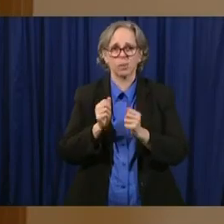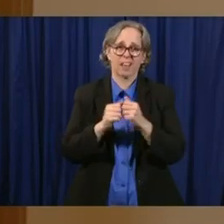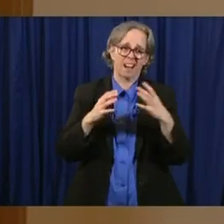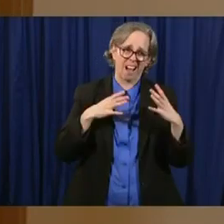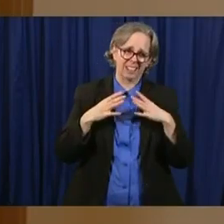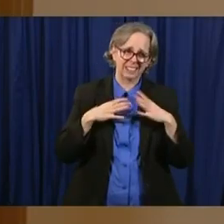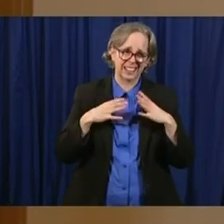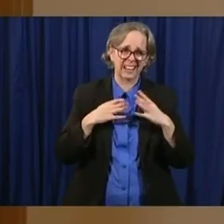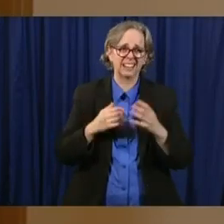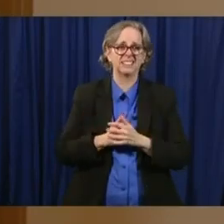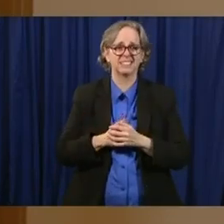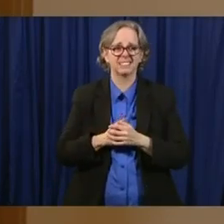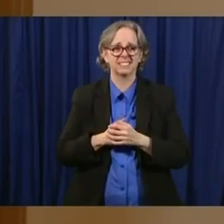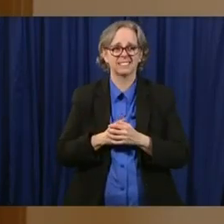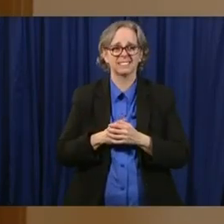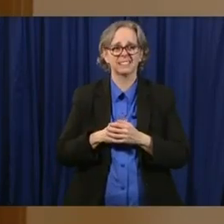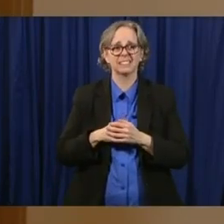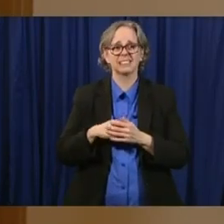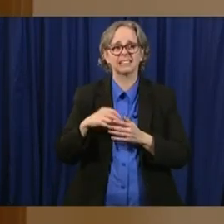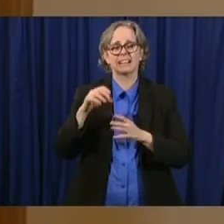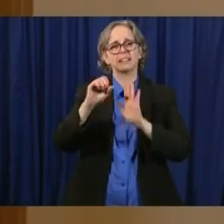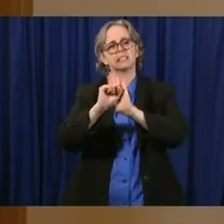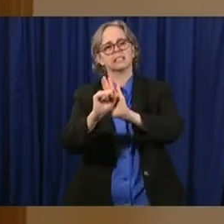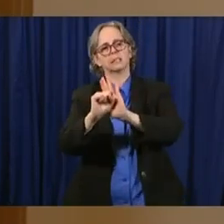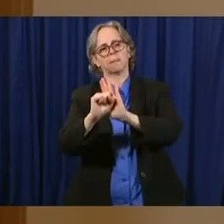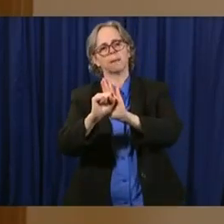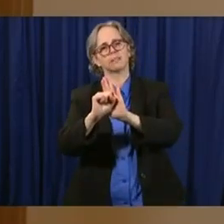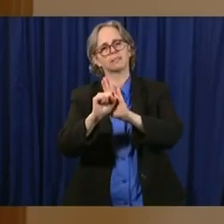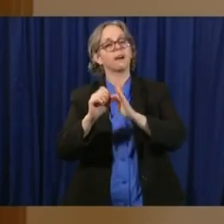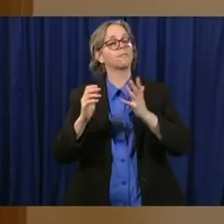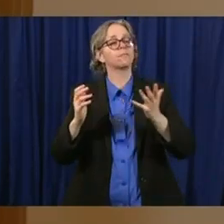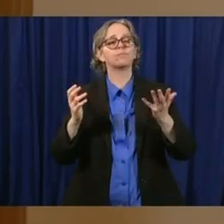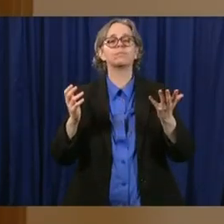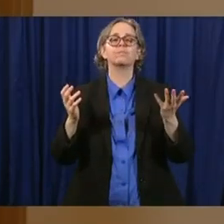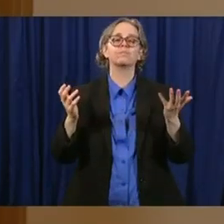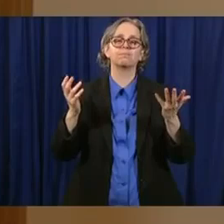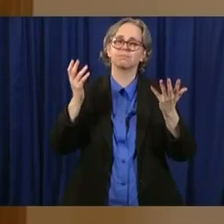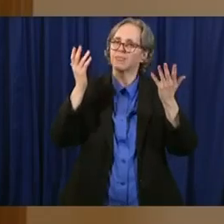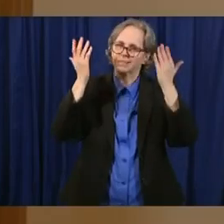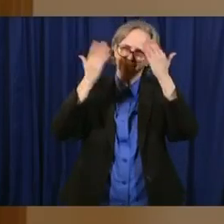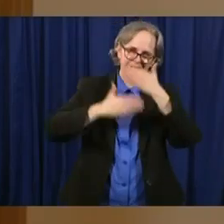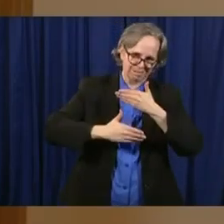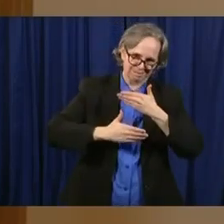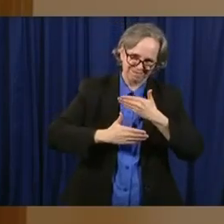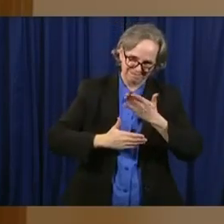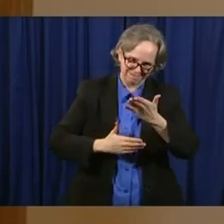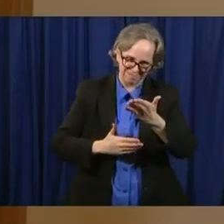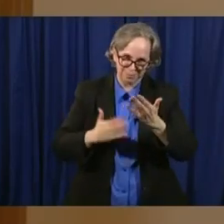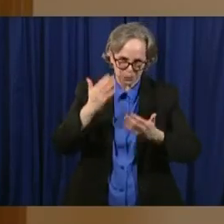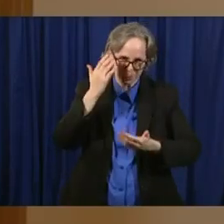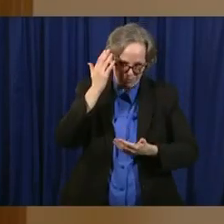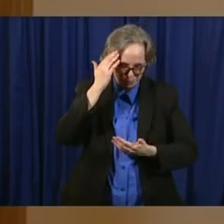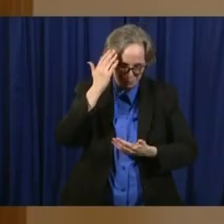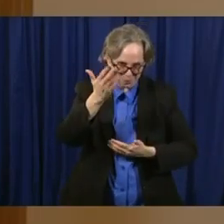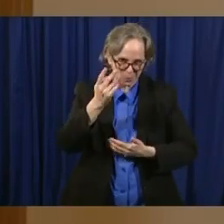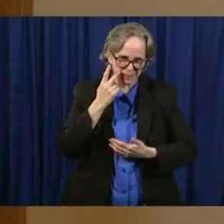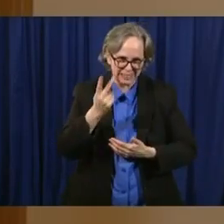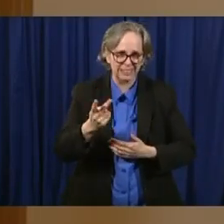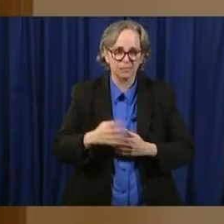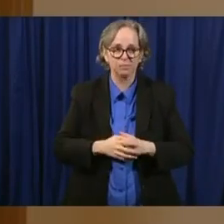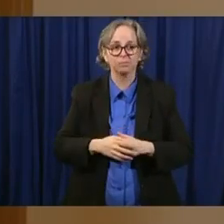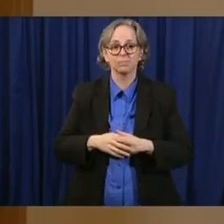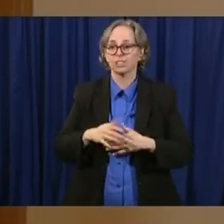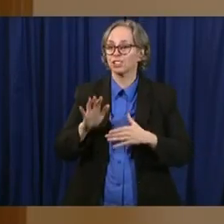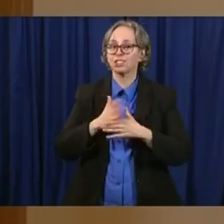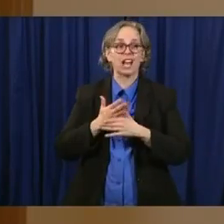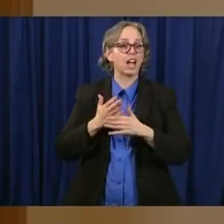are not lost. I think it's very important to know we are sharing some great news, the great news in Ohio of what we have done to stop